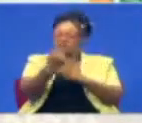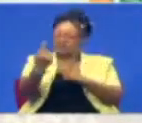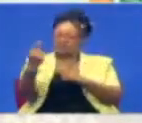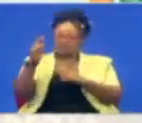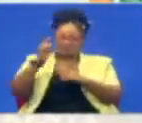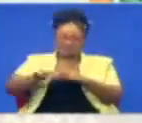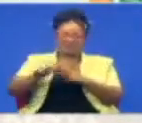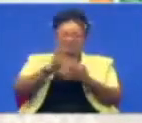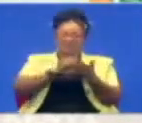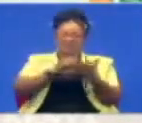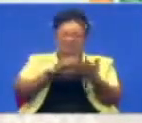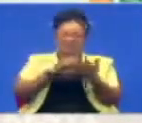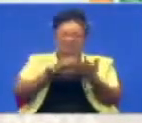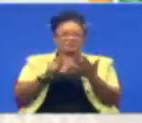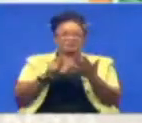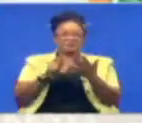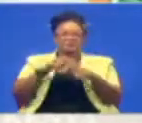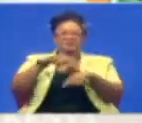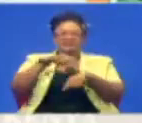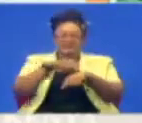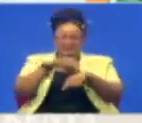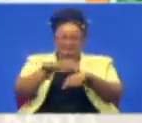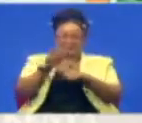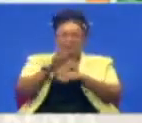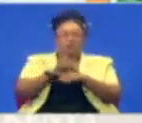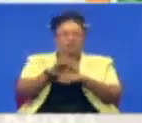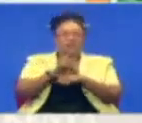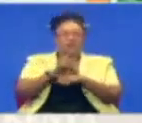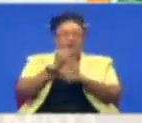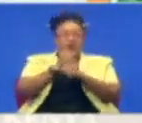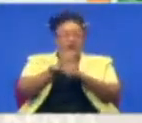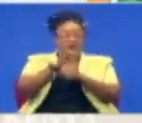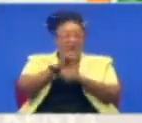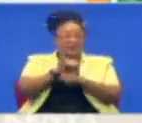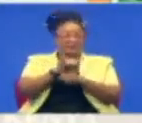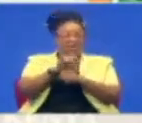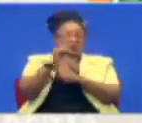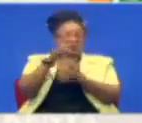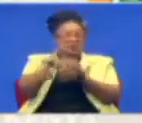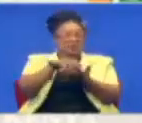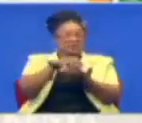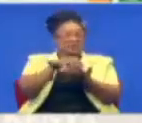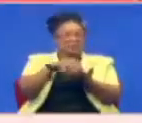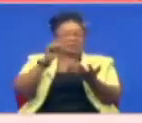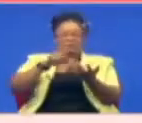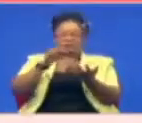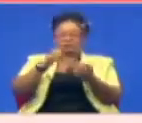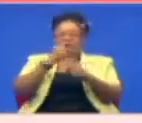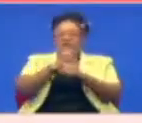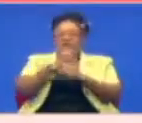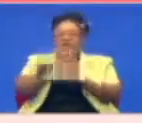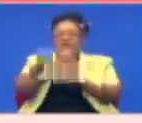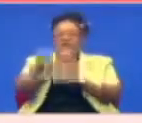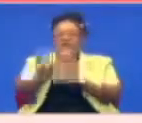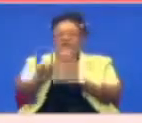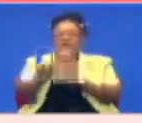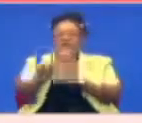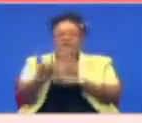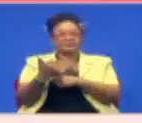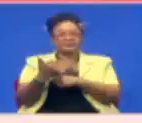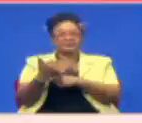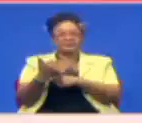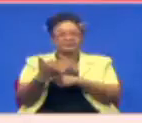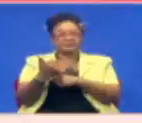judgment, the time you take to do that in one case, you'd have done 2 others. Tume hiyo